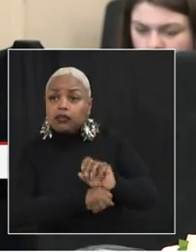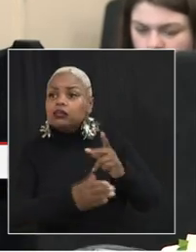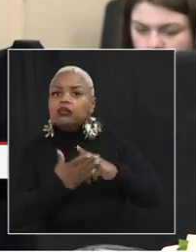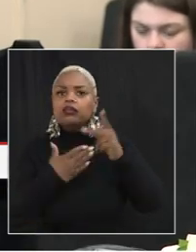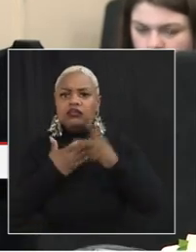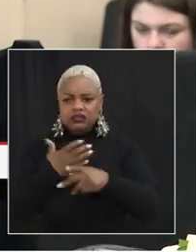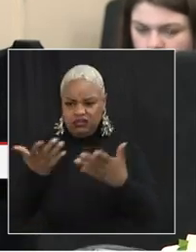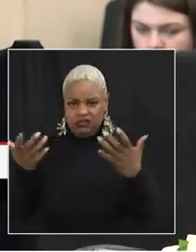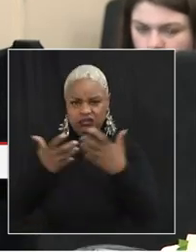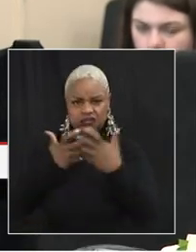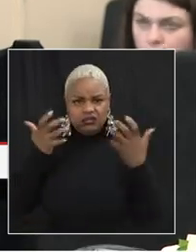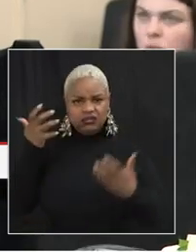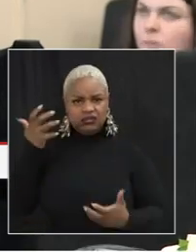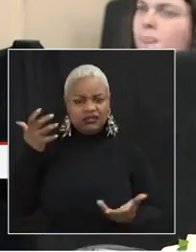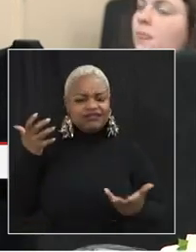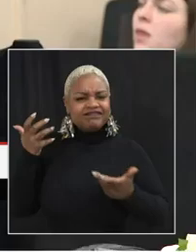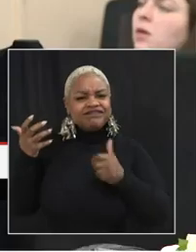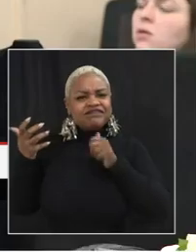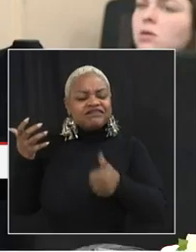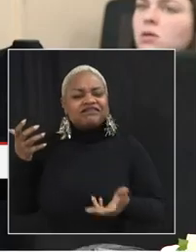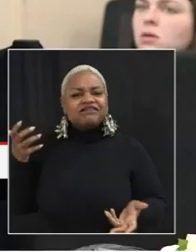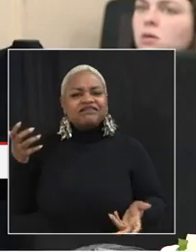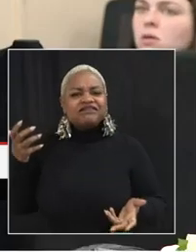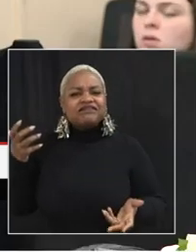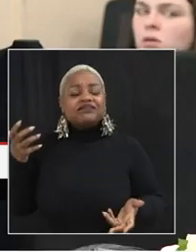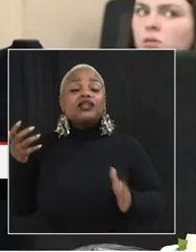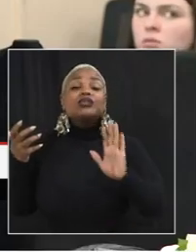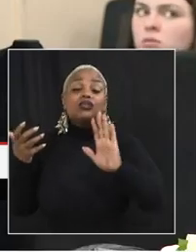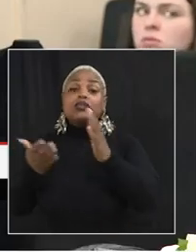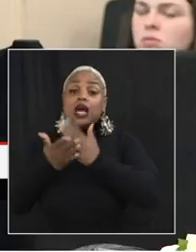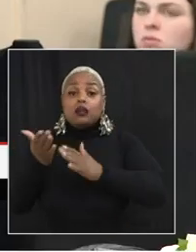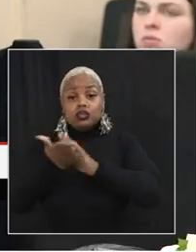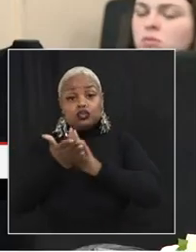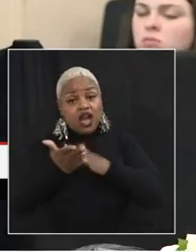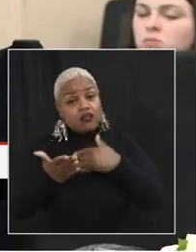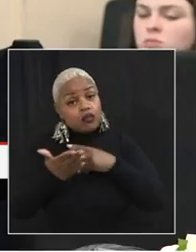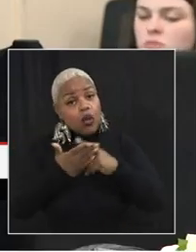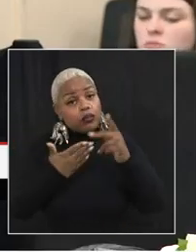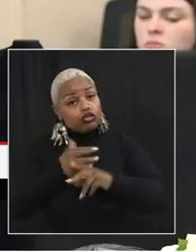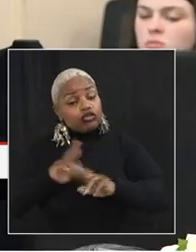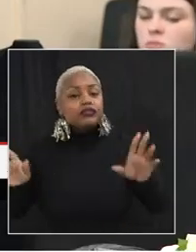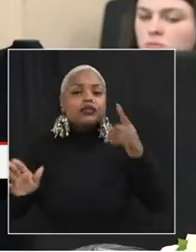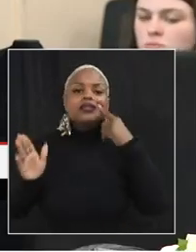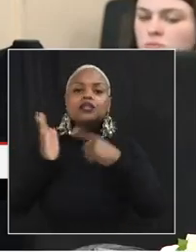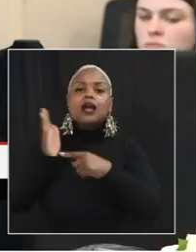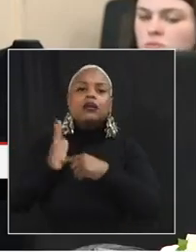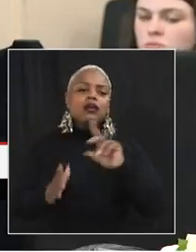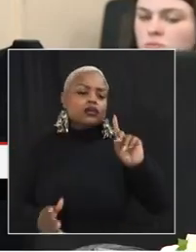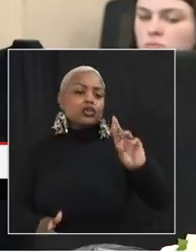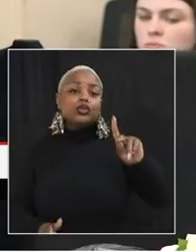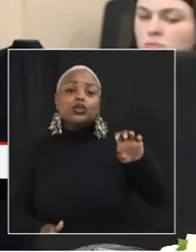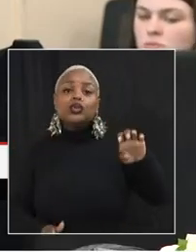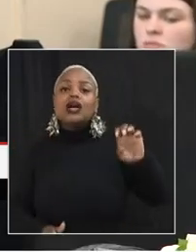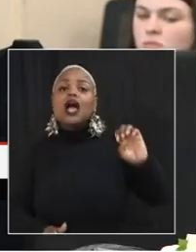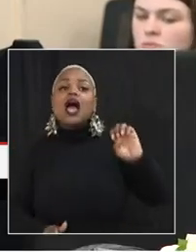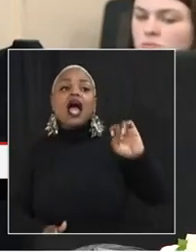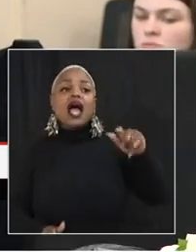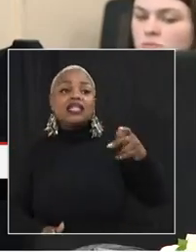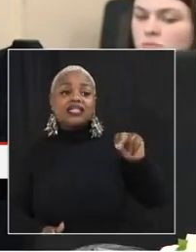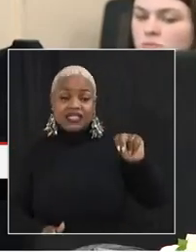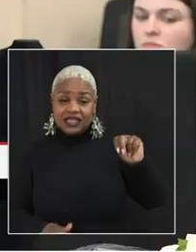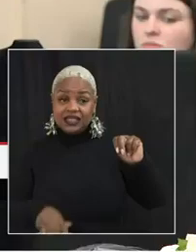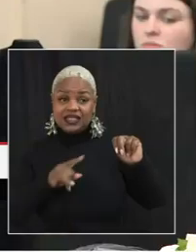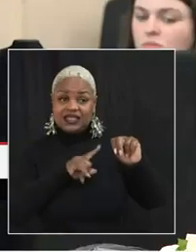And some schools have programs that, like Duke Ellington, they have programs to help the kids